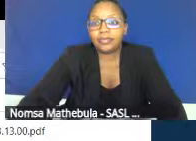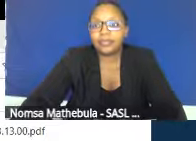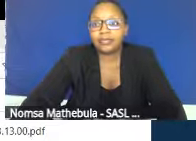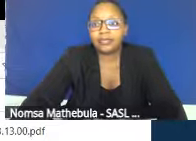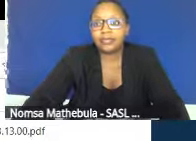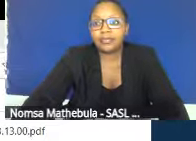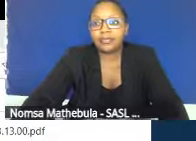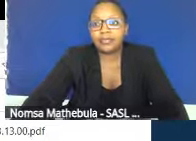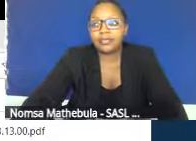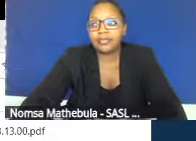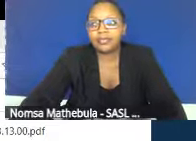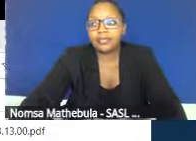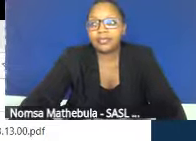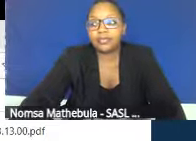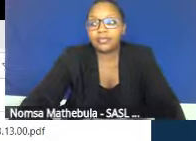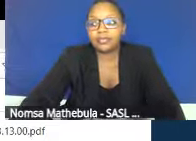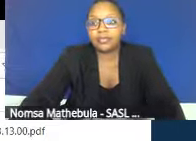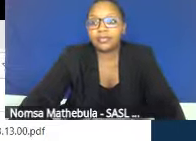Now,